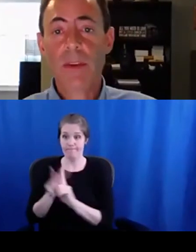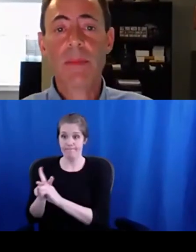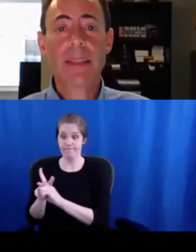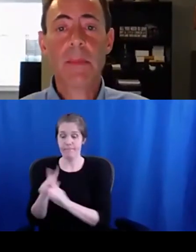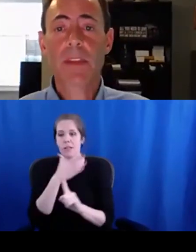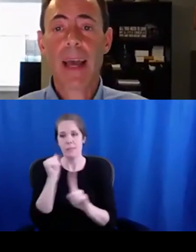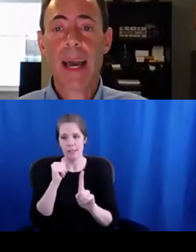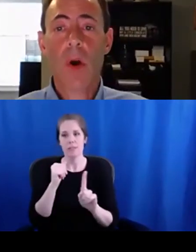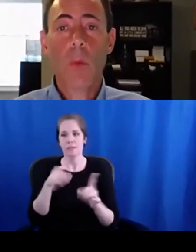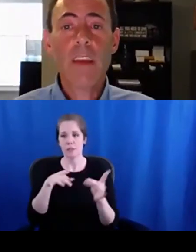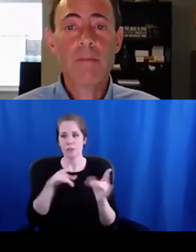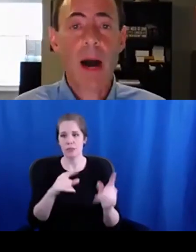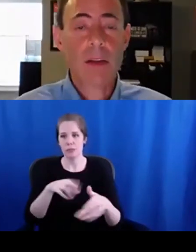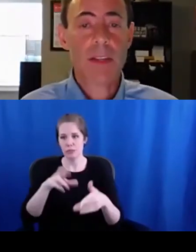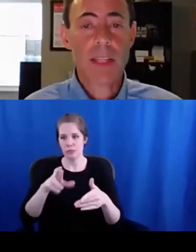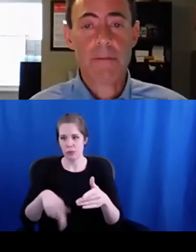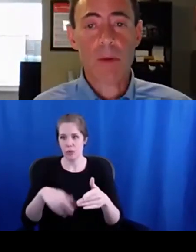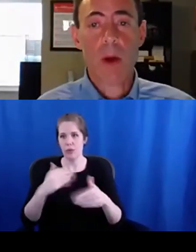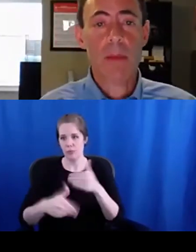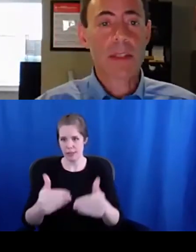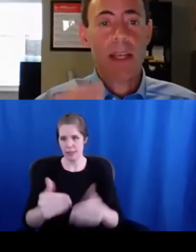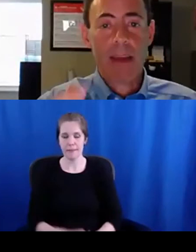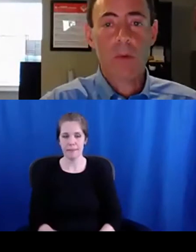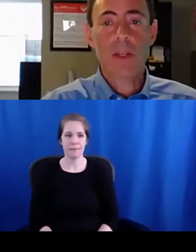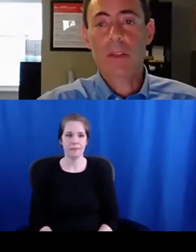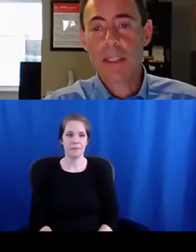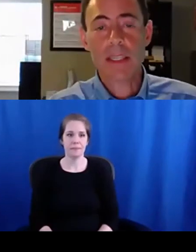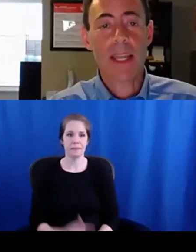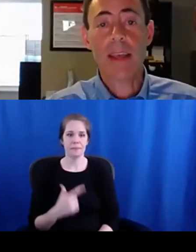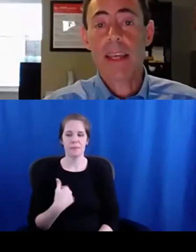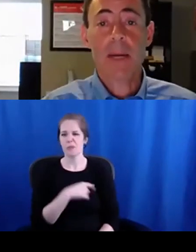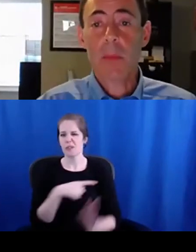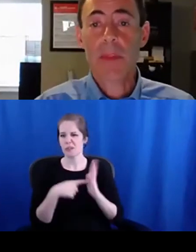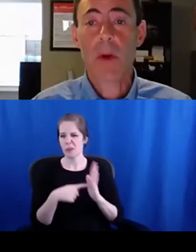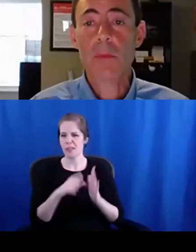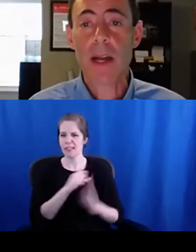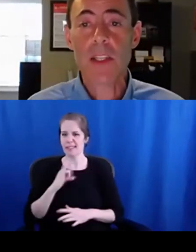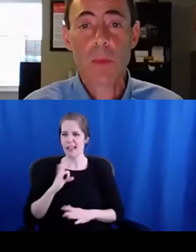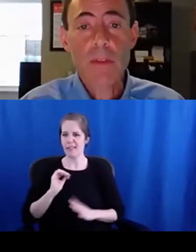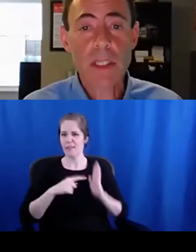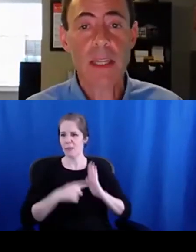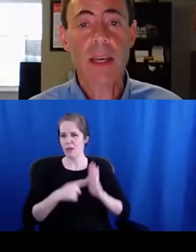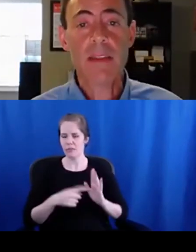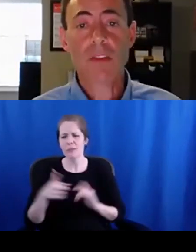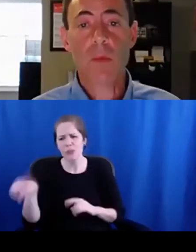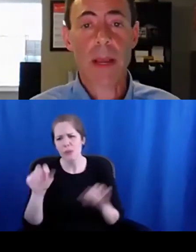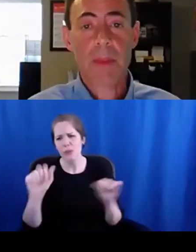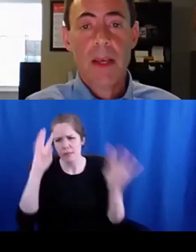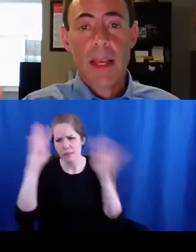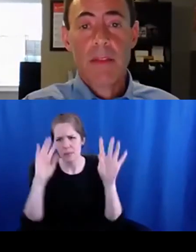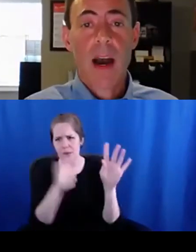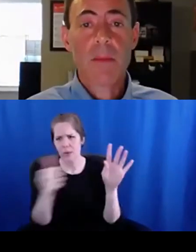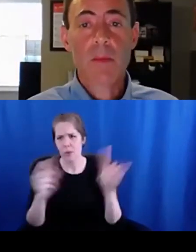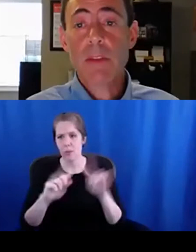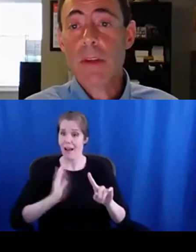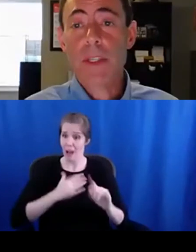are some examples of how we've modeled the staffing requirements. Everyone who's listening today can come up with their own models, but we've looked at it this way. In